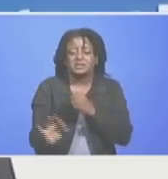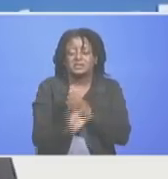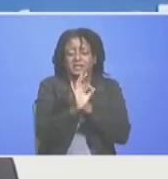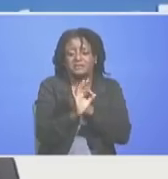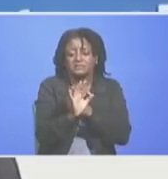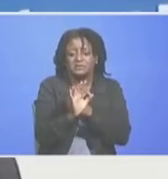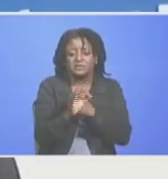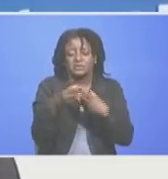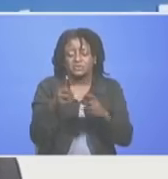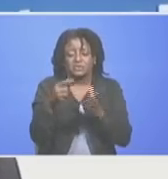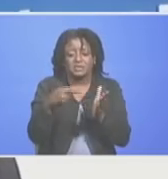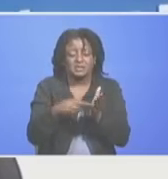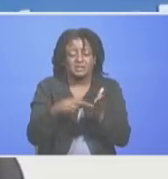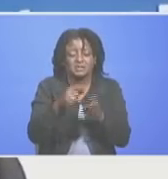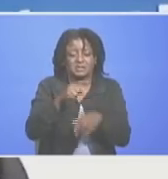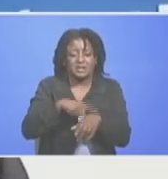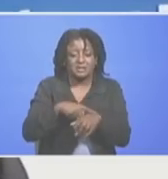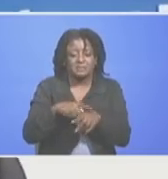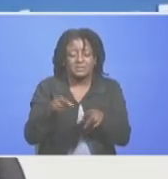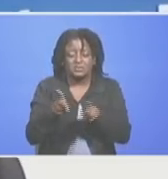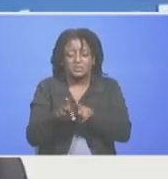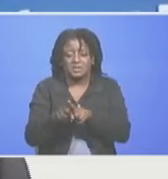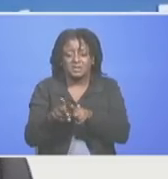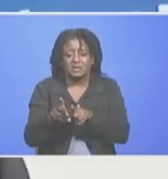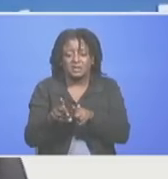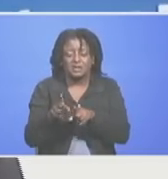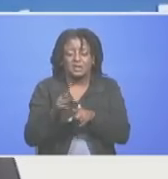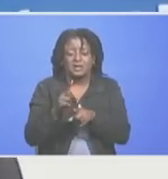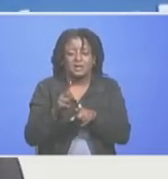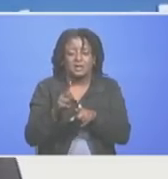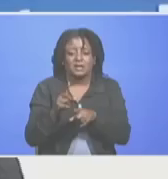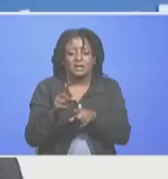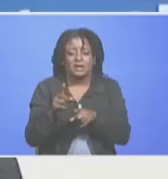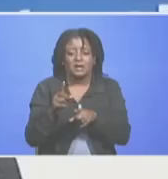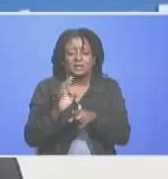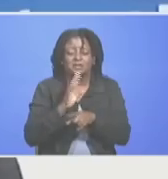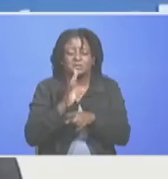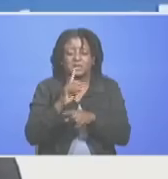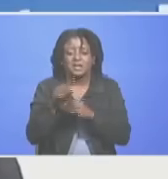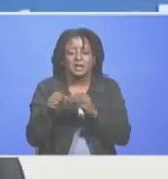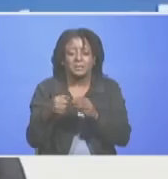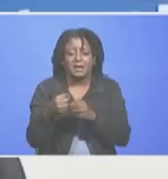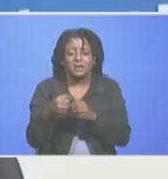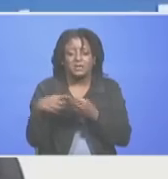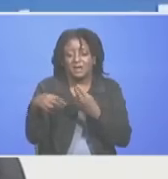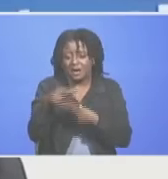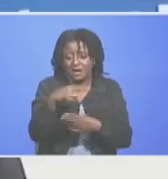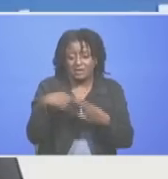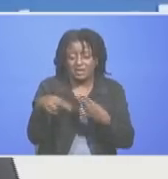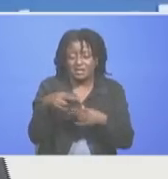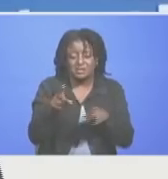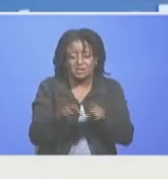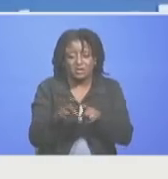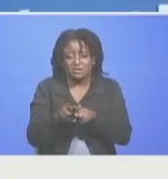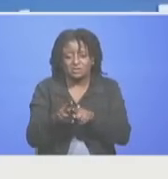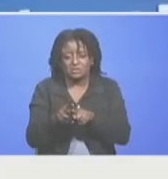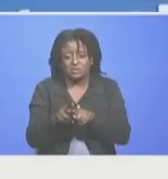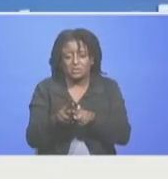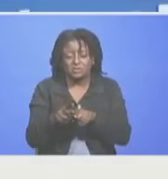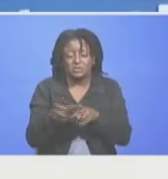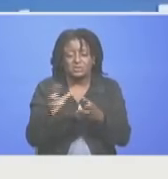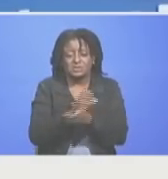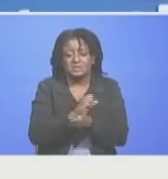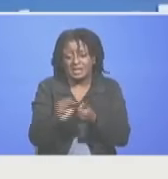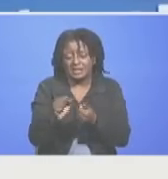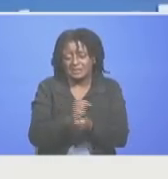about hurricanes, but also during this particular time we have to think of the heat that has been taking place quite a bit. NEMA deals with comprehensive disaster